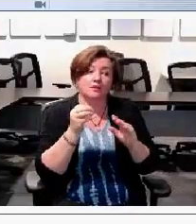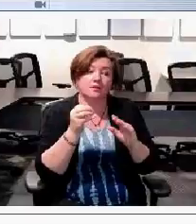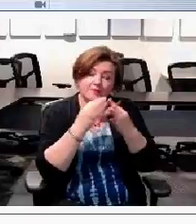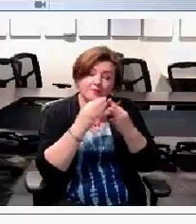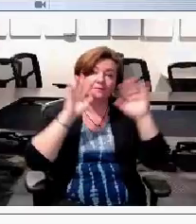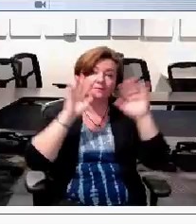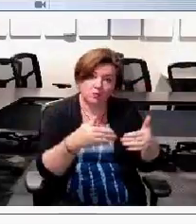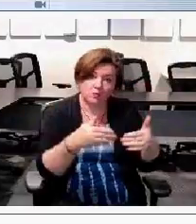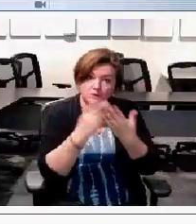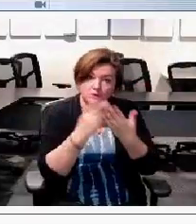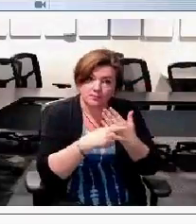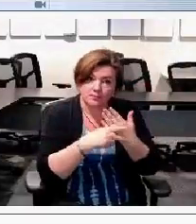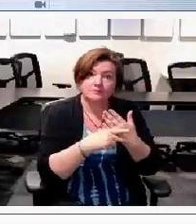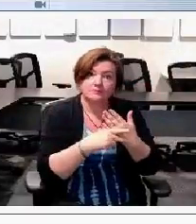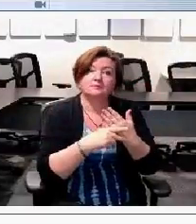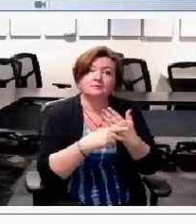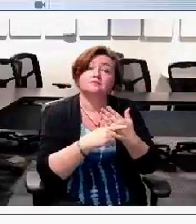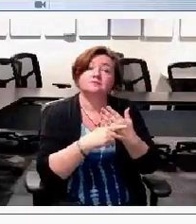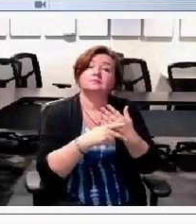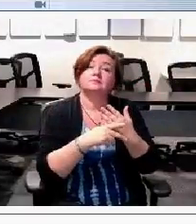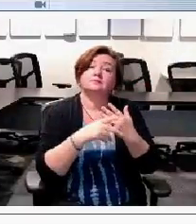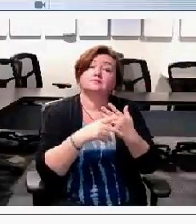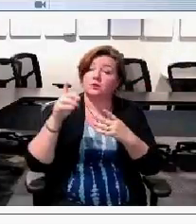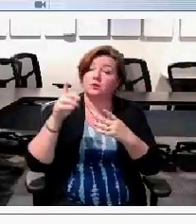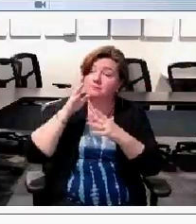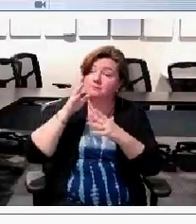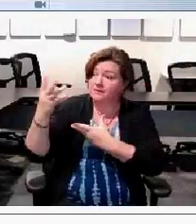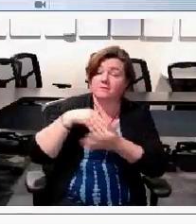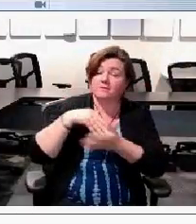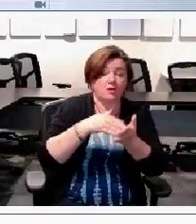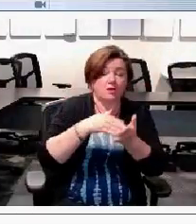they are really here as often as their children are.